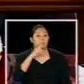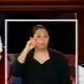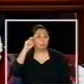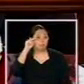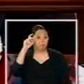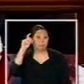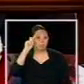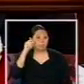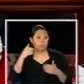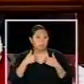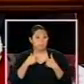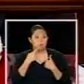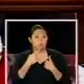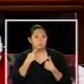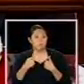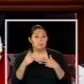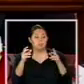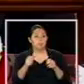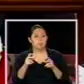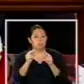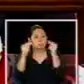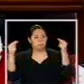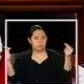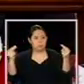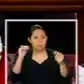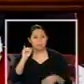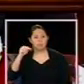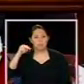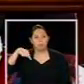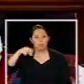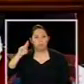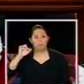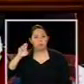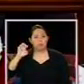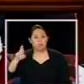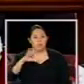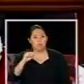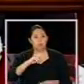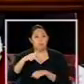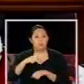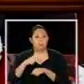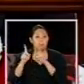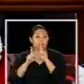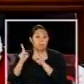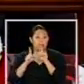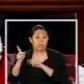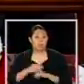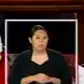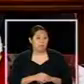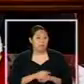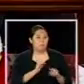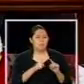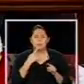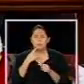sa Philippine Star, House Committee readies impeach traps versus two Jackson, more justices, Your Honor. He's testifying on a